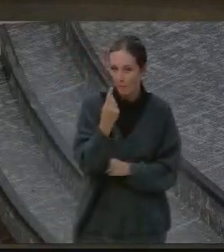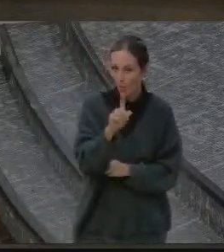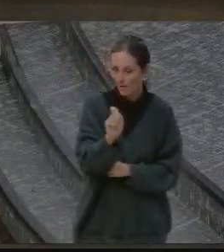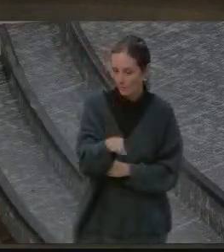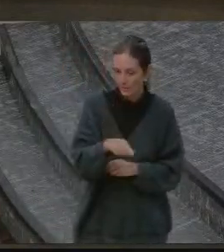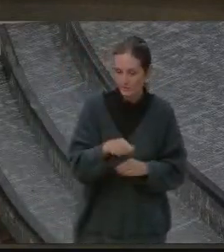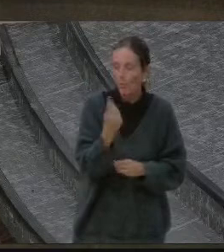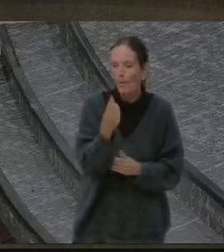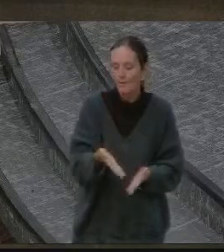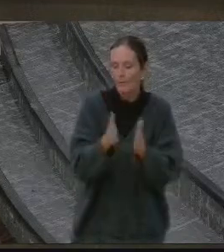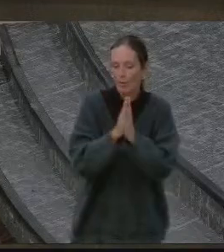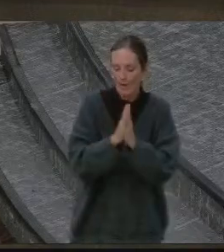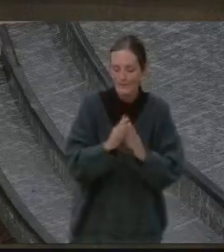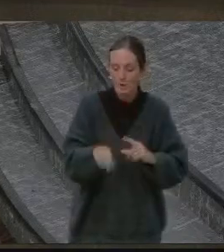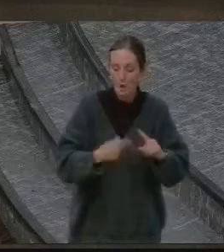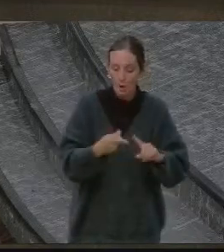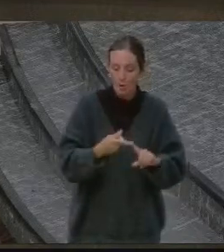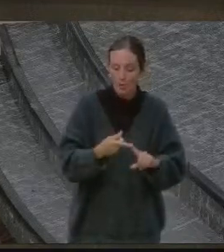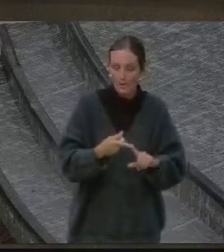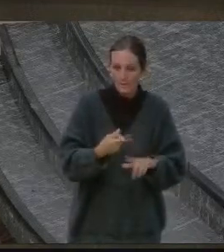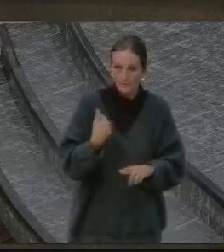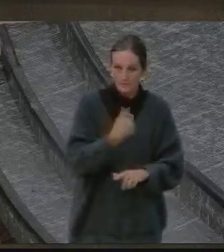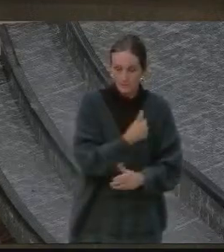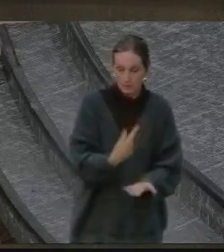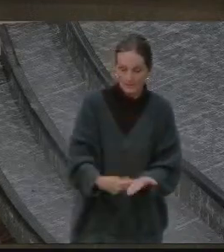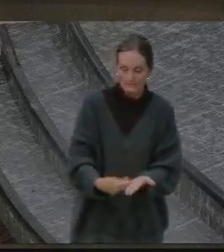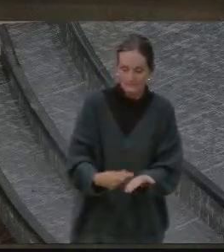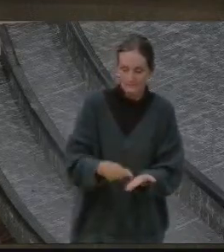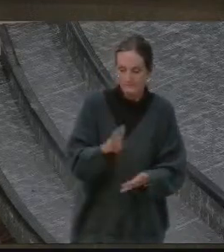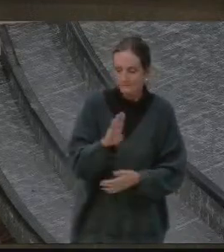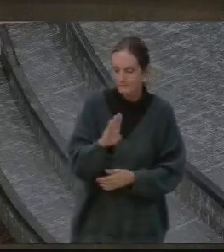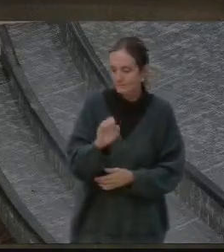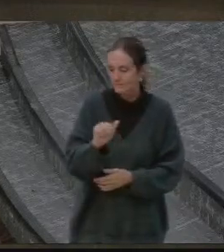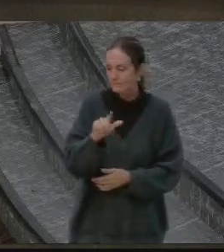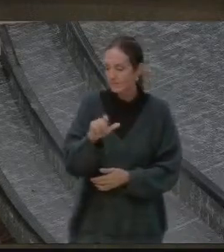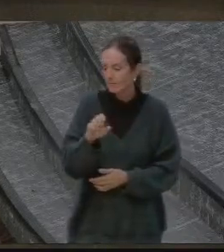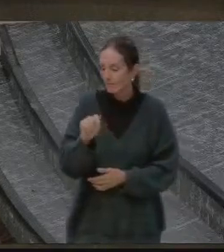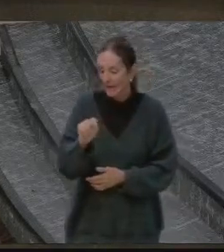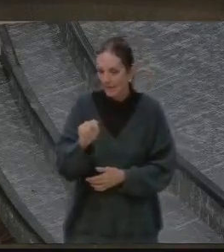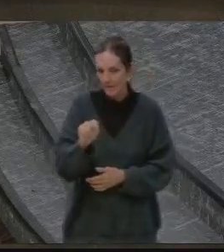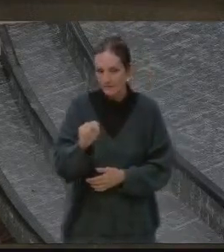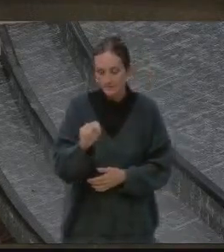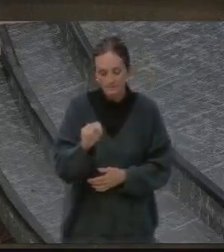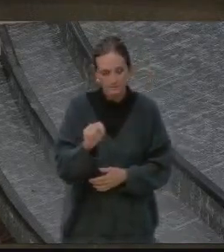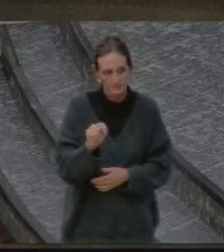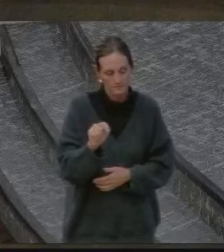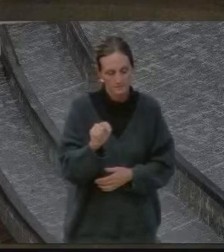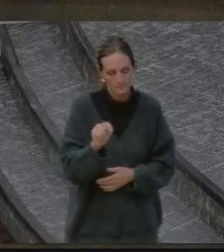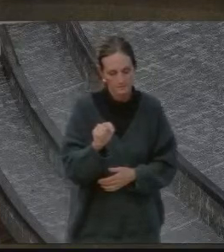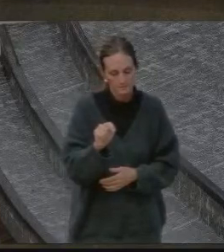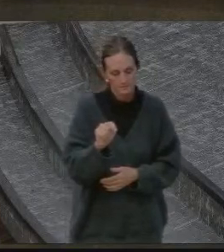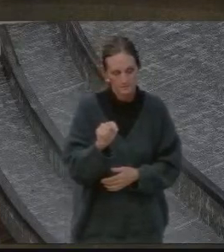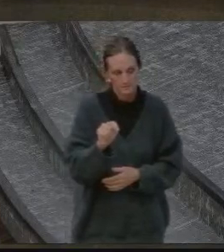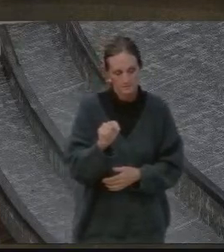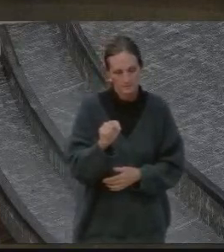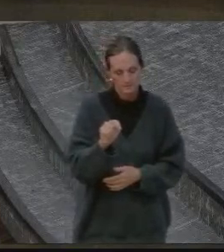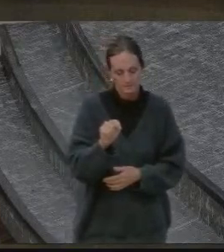request, and that is that when we talk about the ballots being passed to the